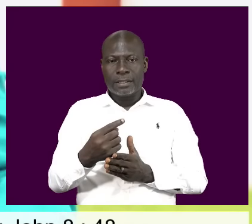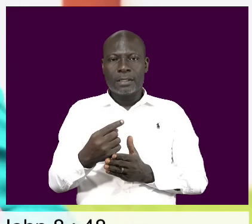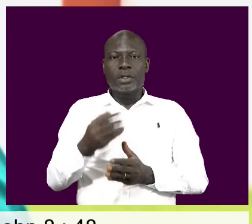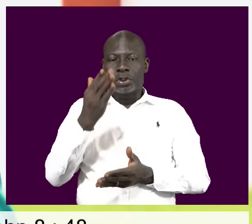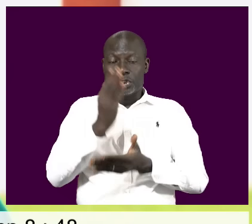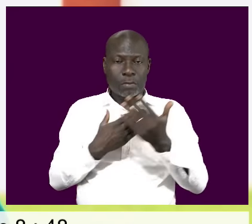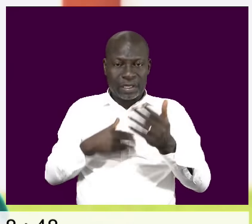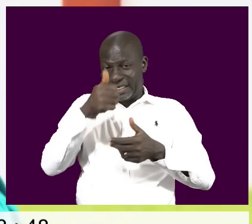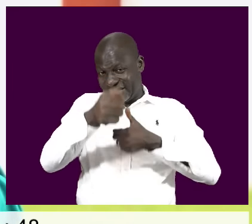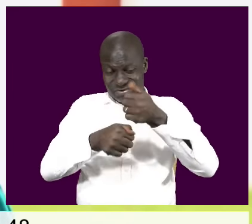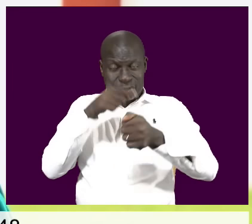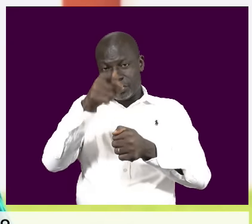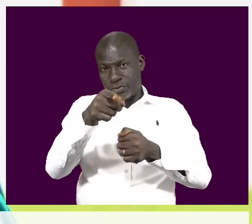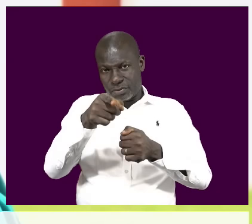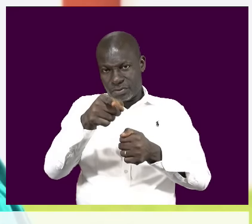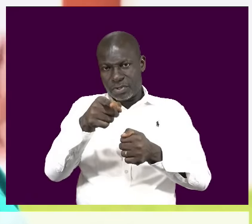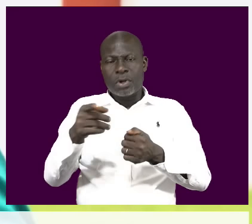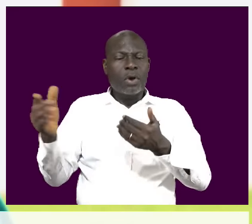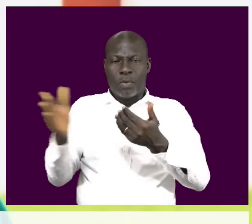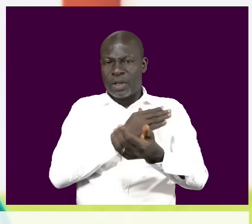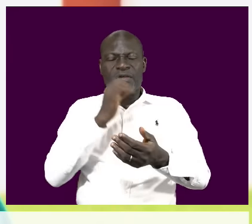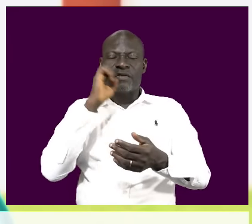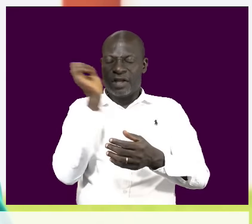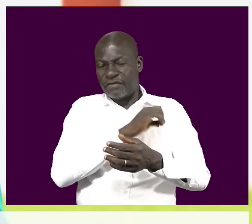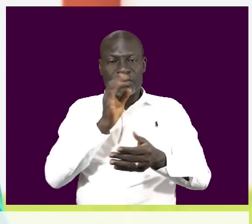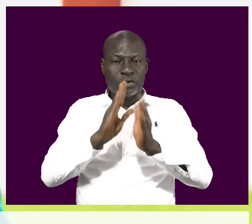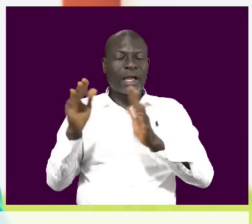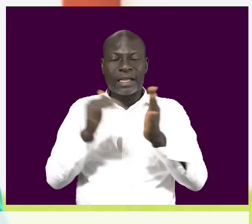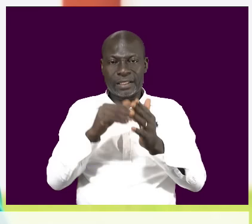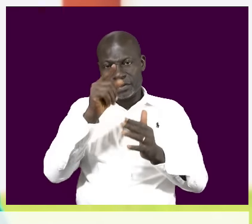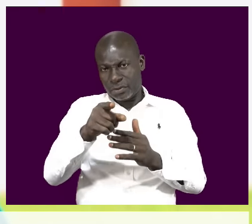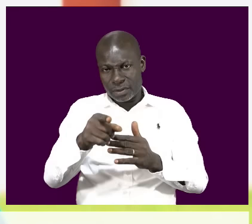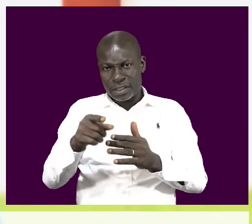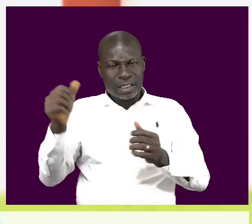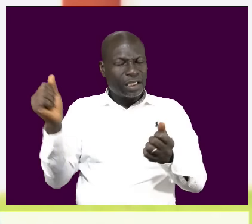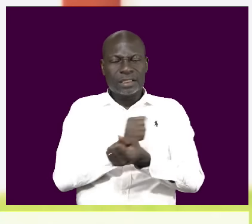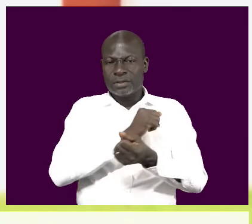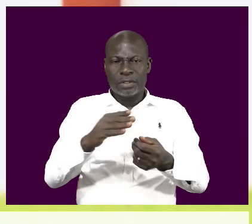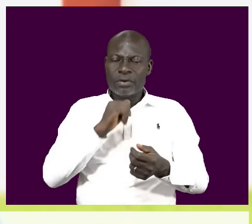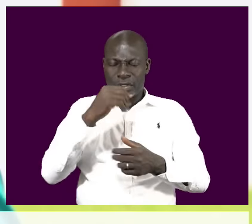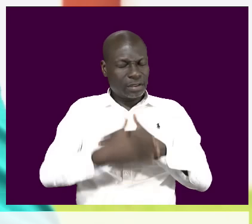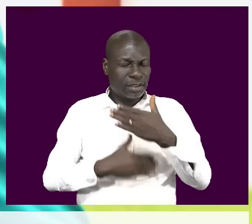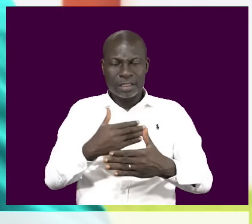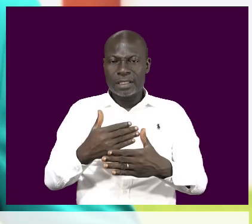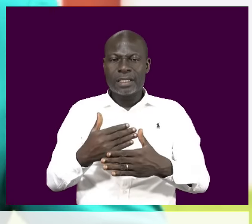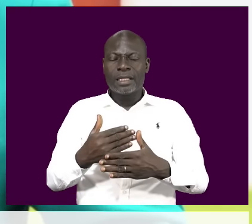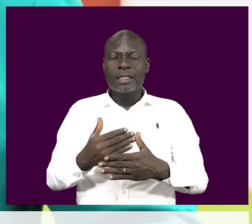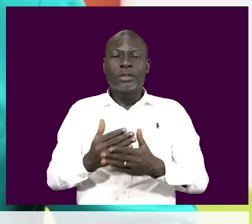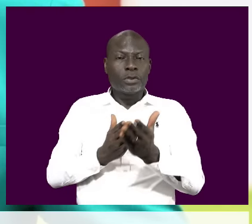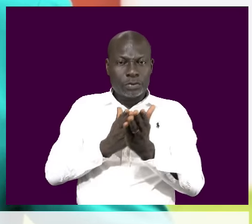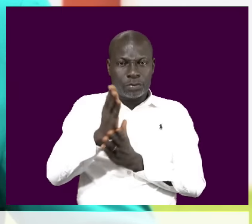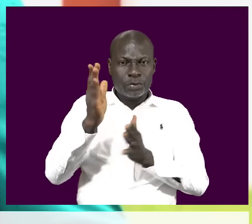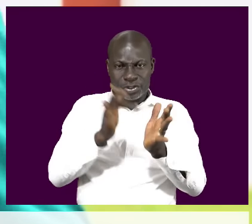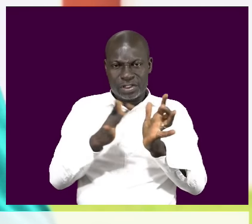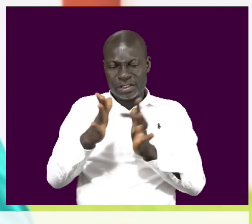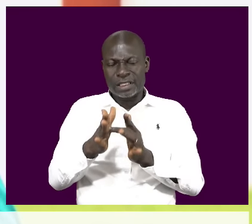atesa dien si etwa nsam eto so tesa dien si egu wani mu asese owura Yesu Kristo aya de kwasa asadu aso ne yi